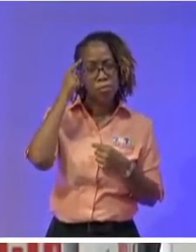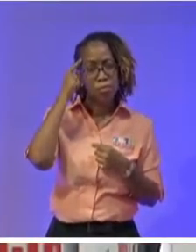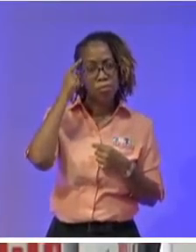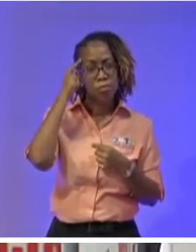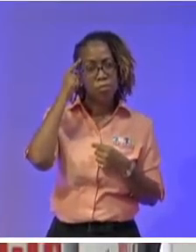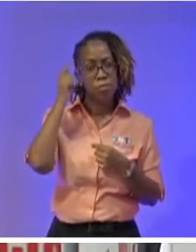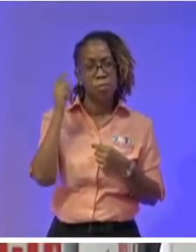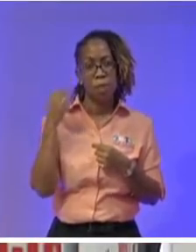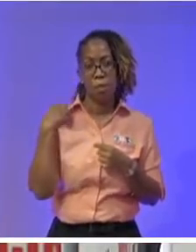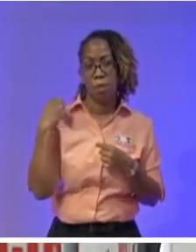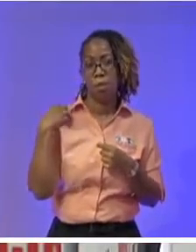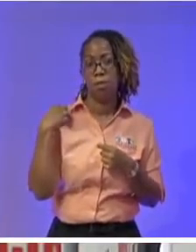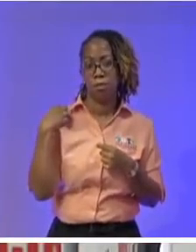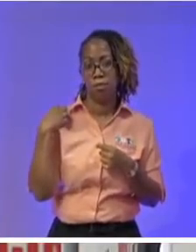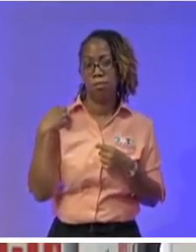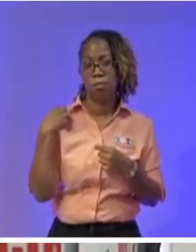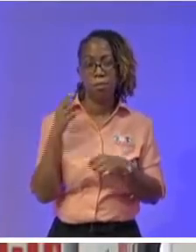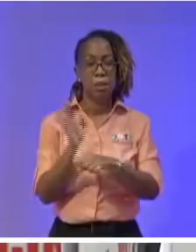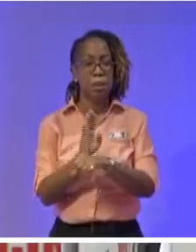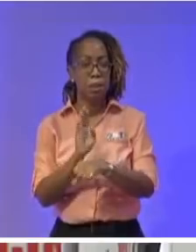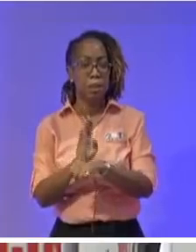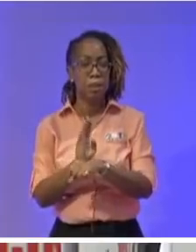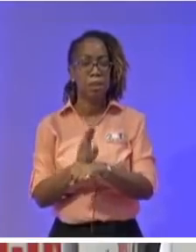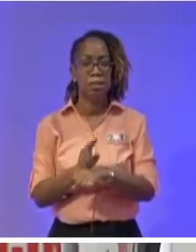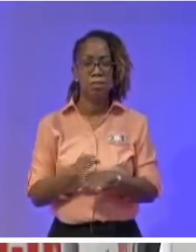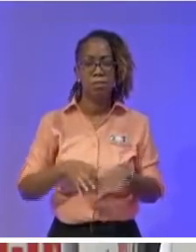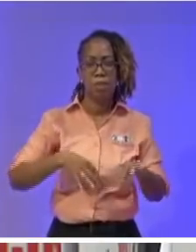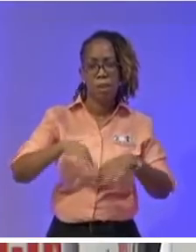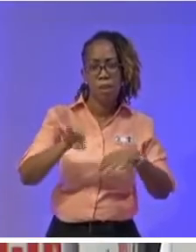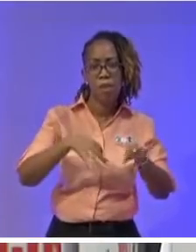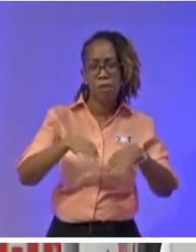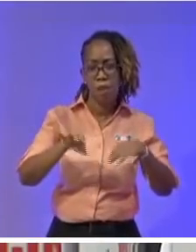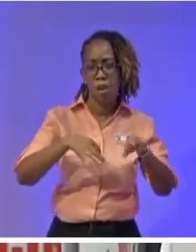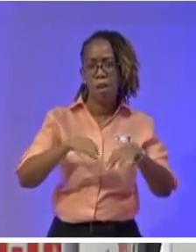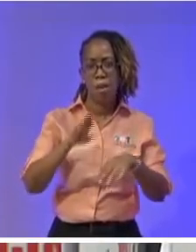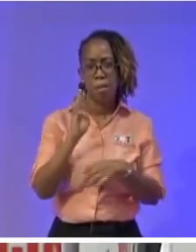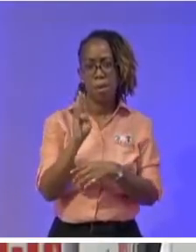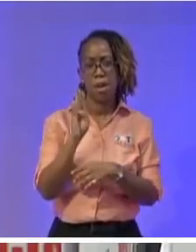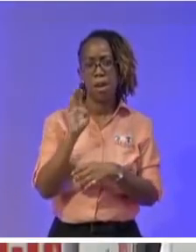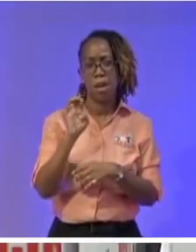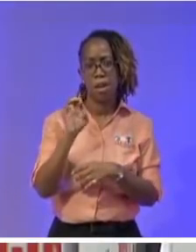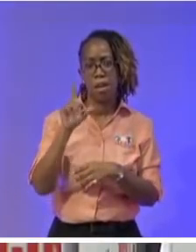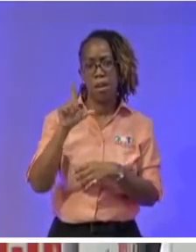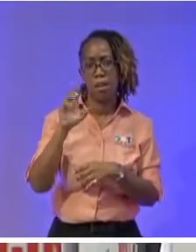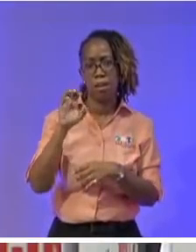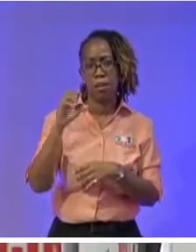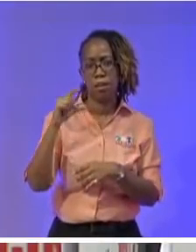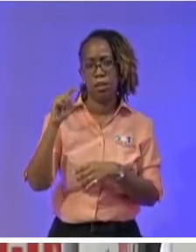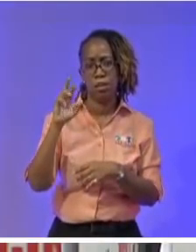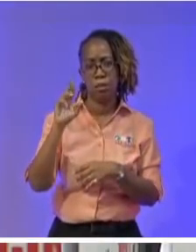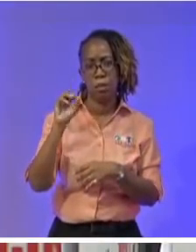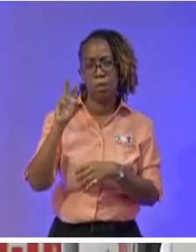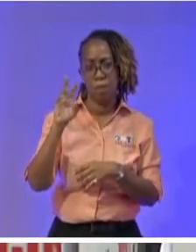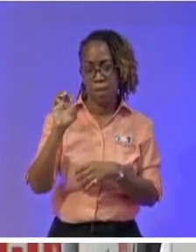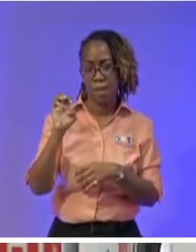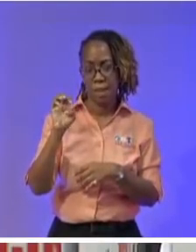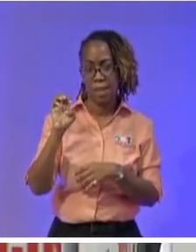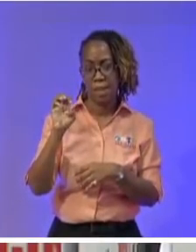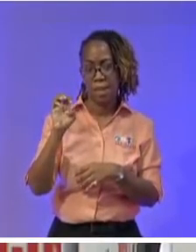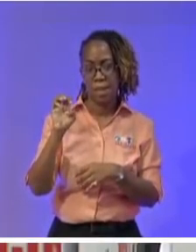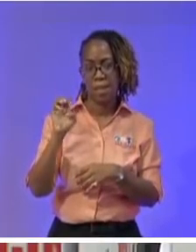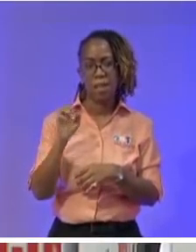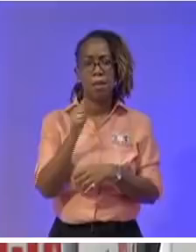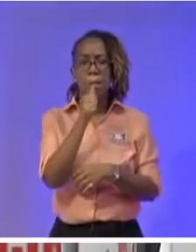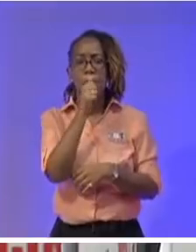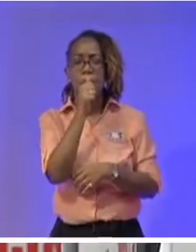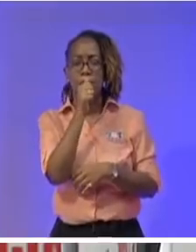issue. It is a private sector initiative, and based on what I saw him say on the news broadcast last